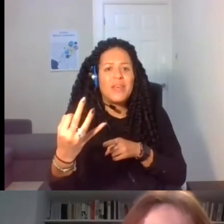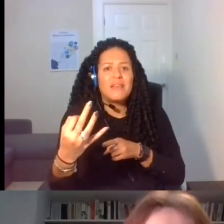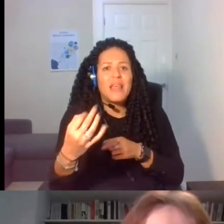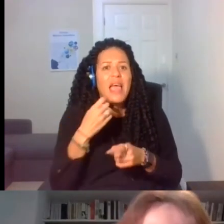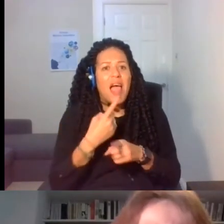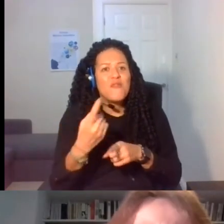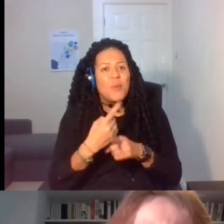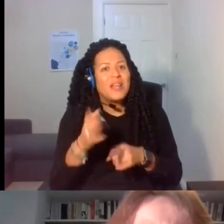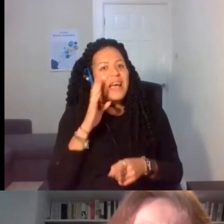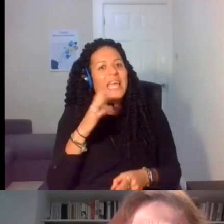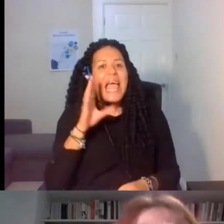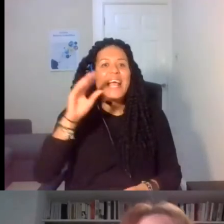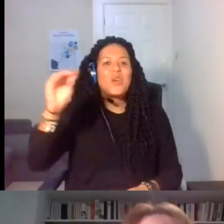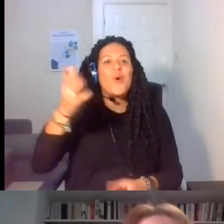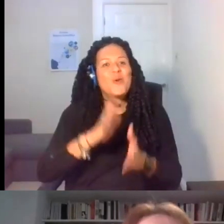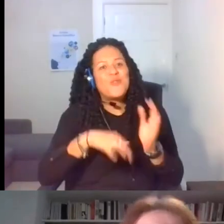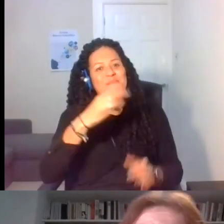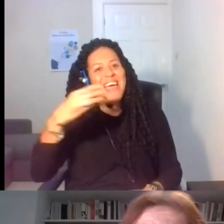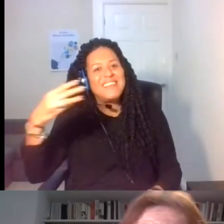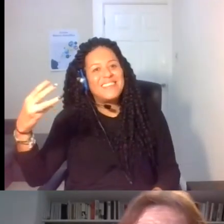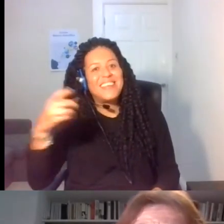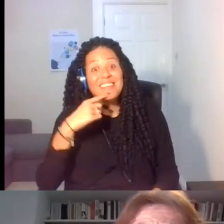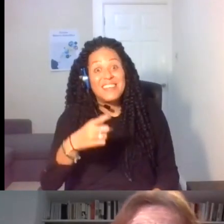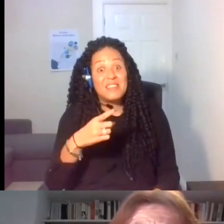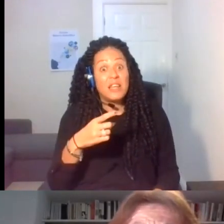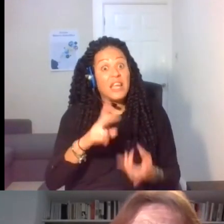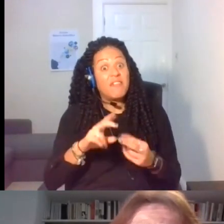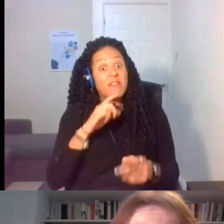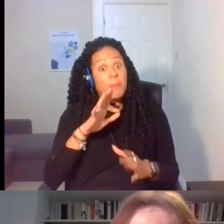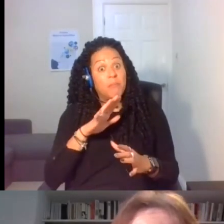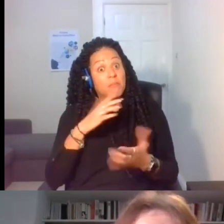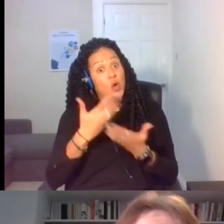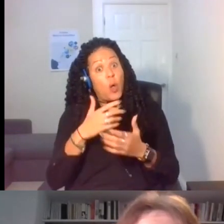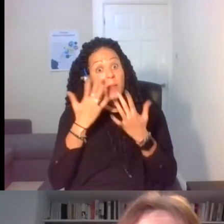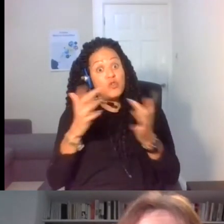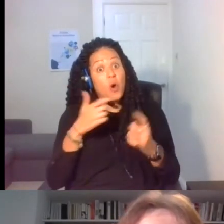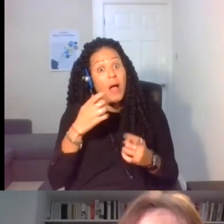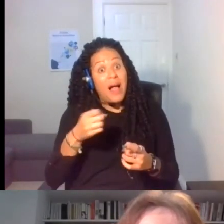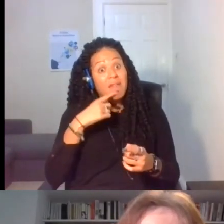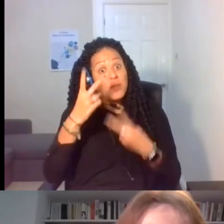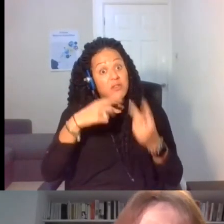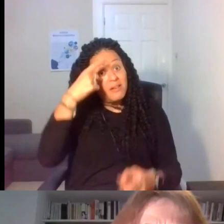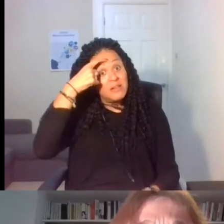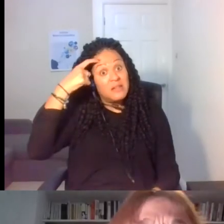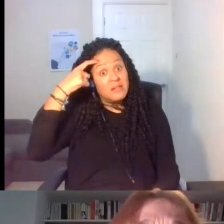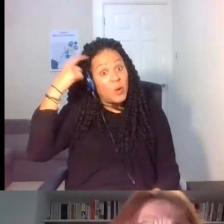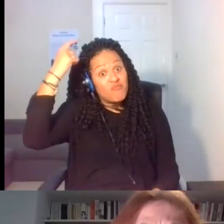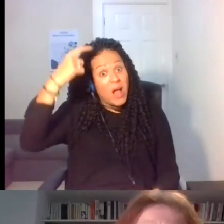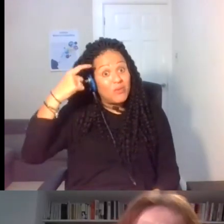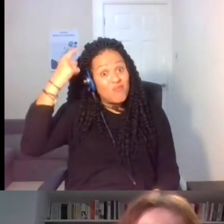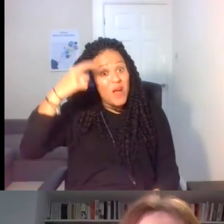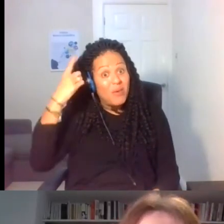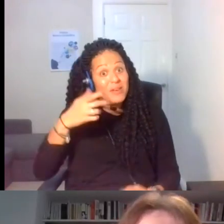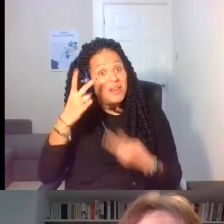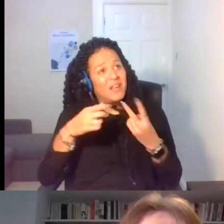week I hear echoes from Essex. And even when I'm not on the show, I find it going round and round my head, because I find it a very